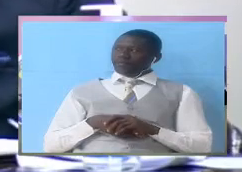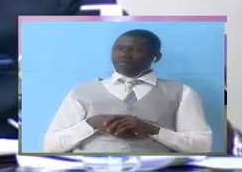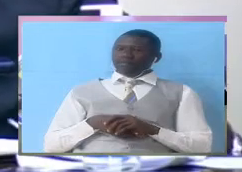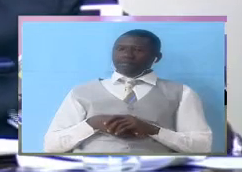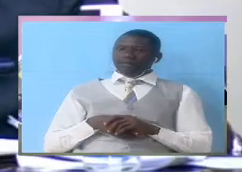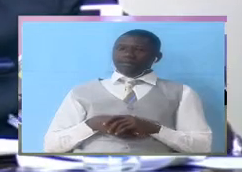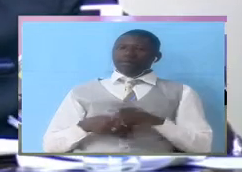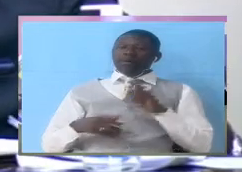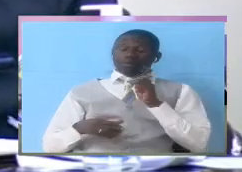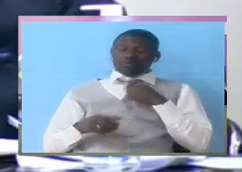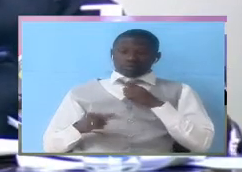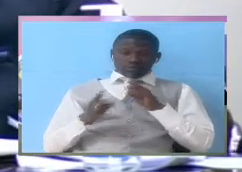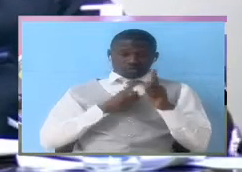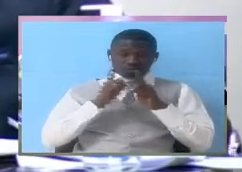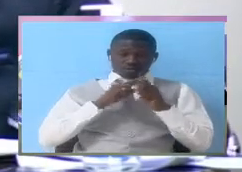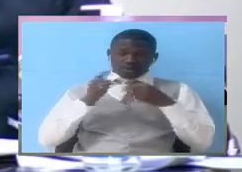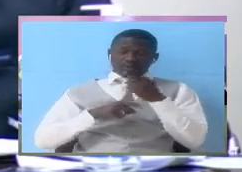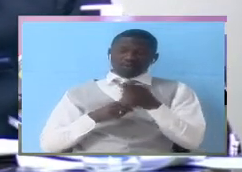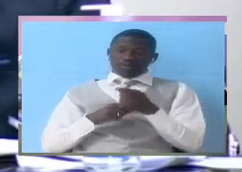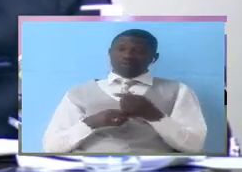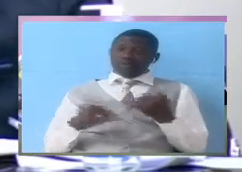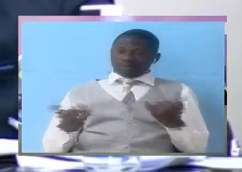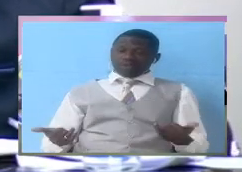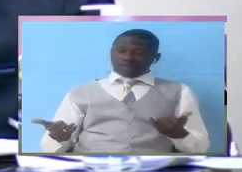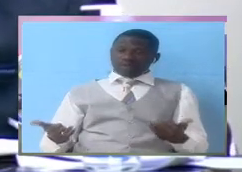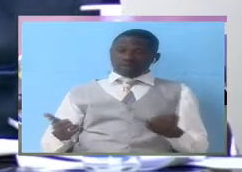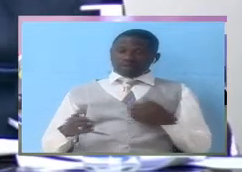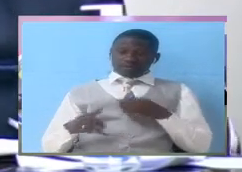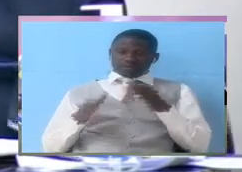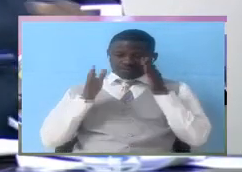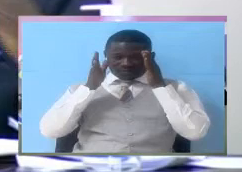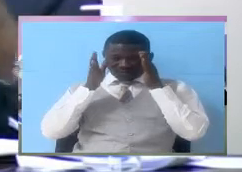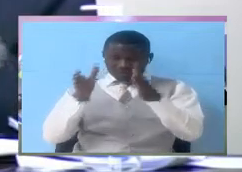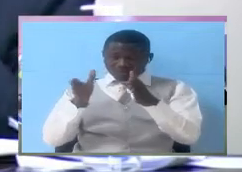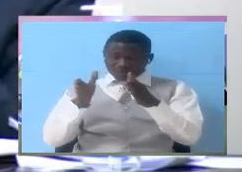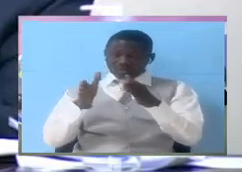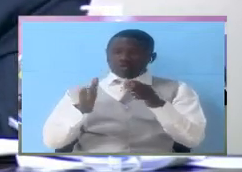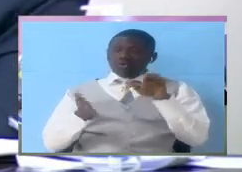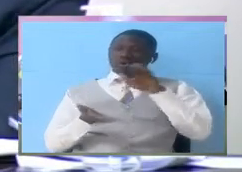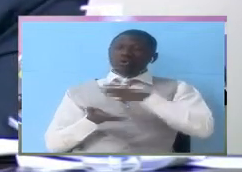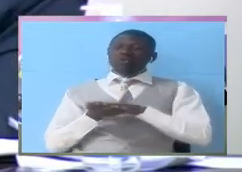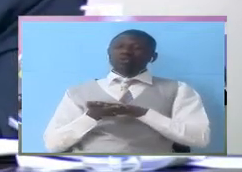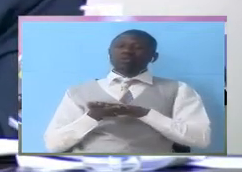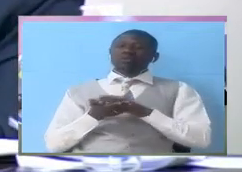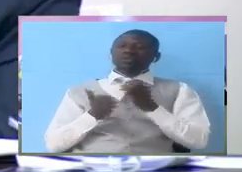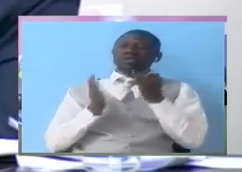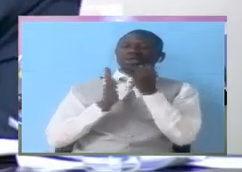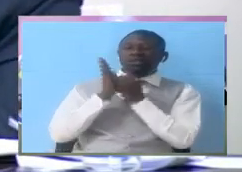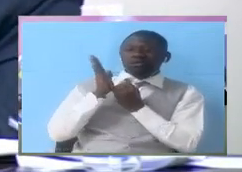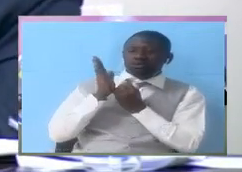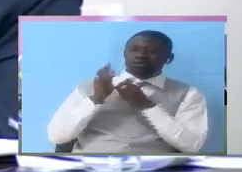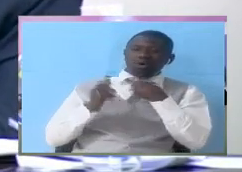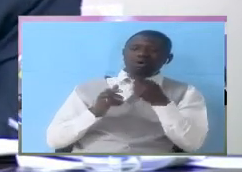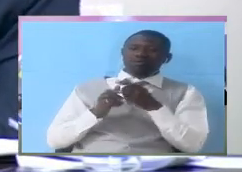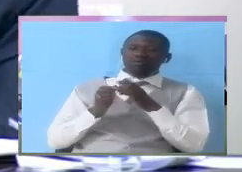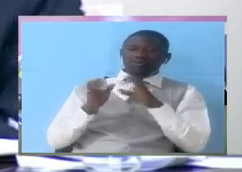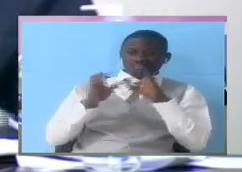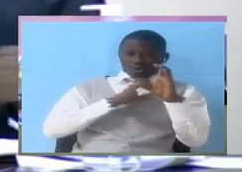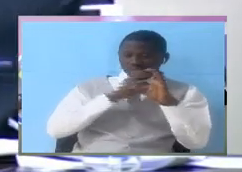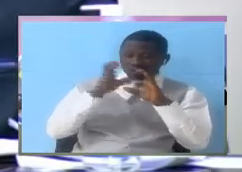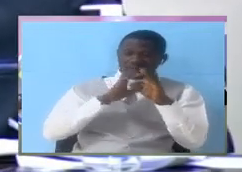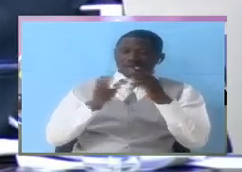So we would come to that, but for now let us focus on the issue of contact between you and the